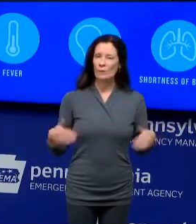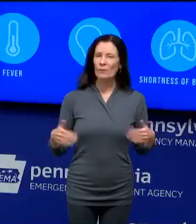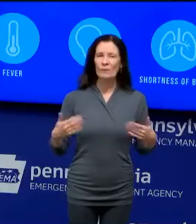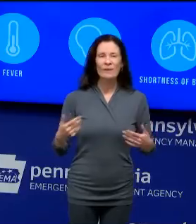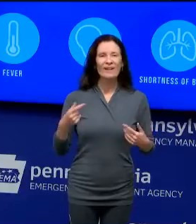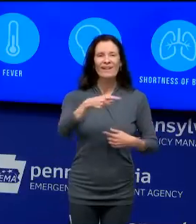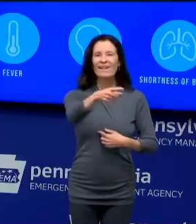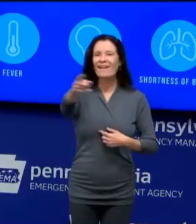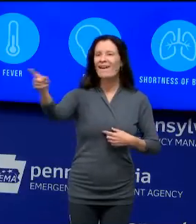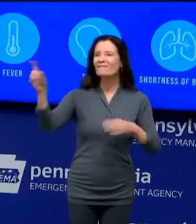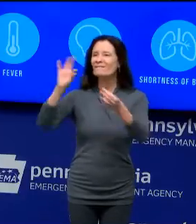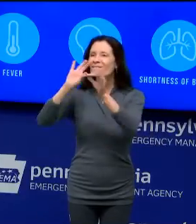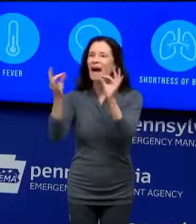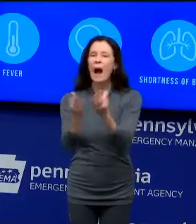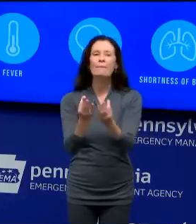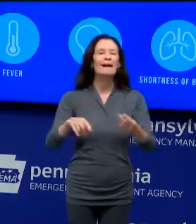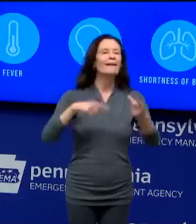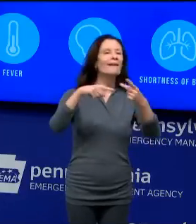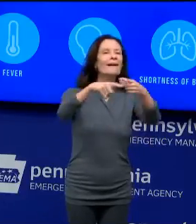recover together.